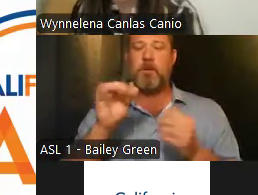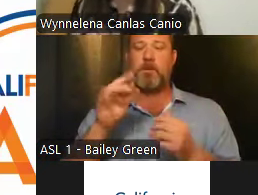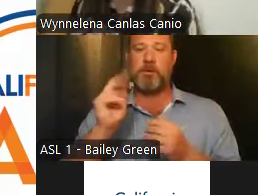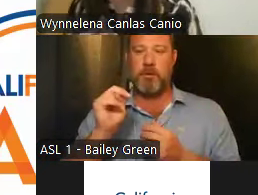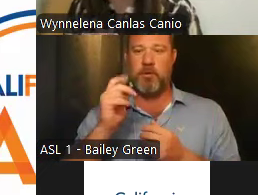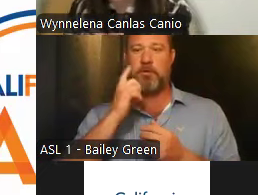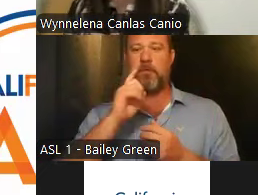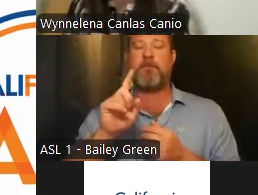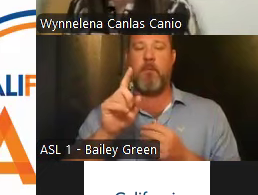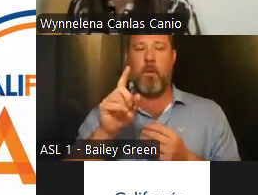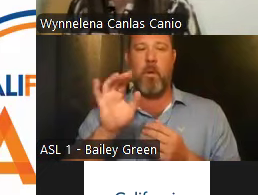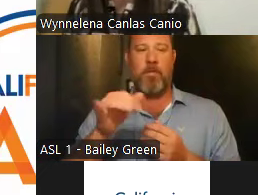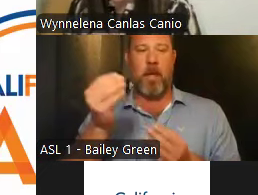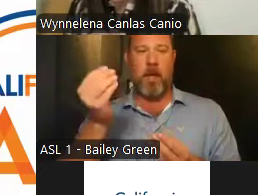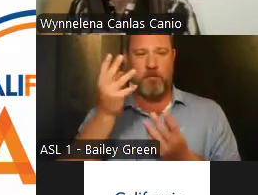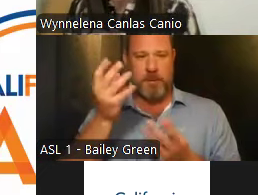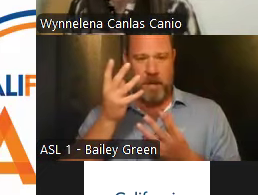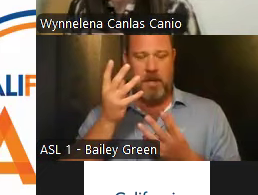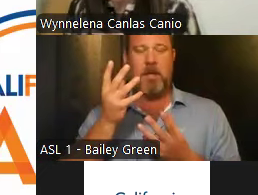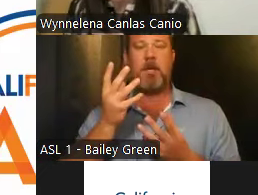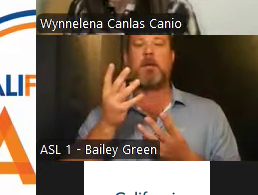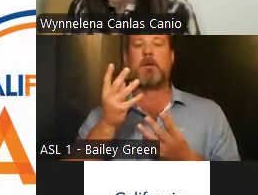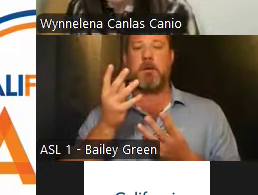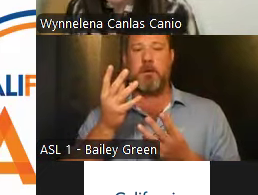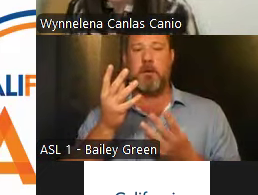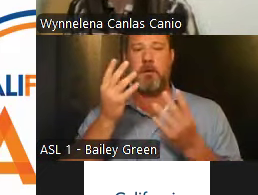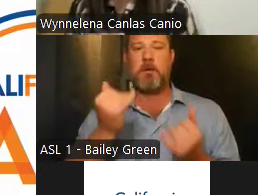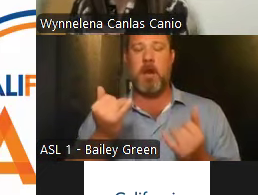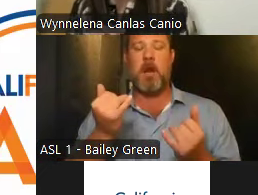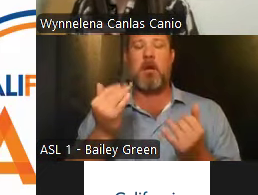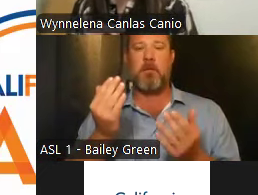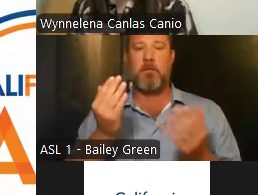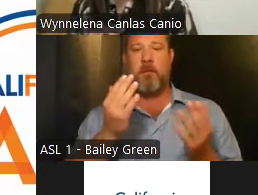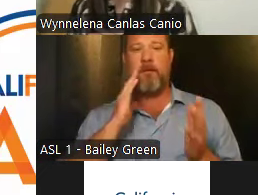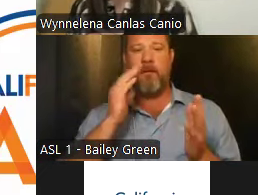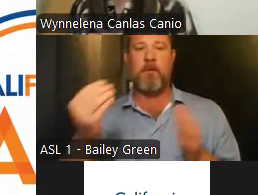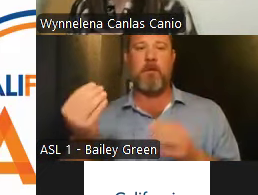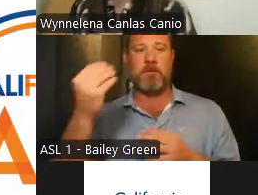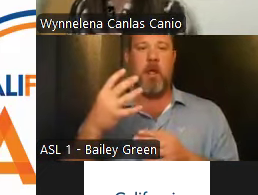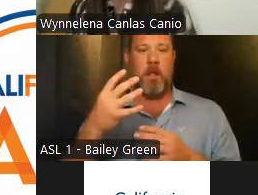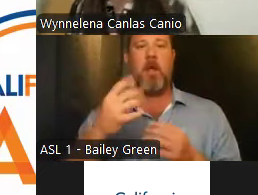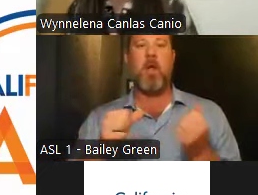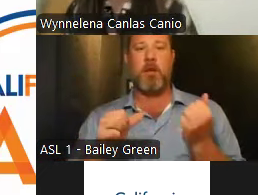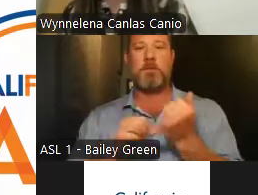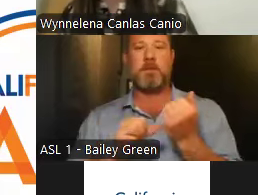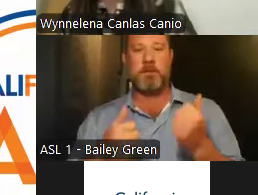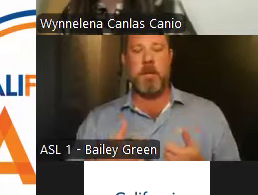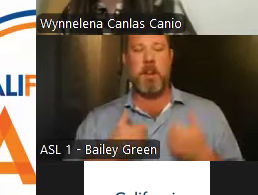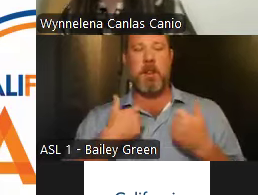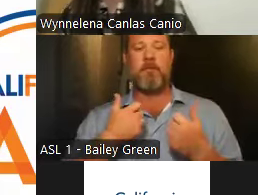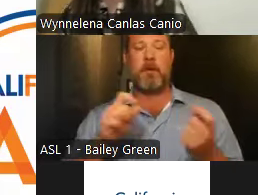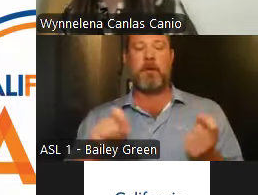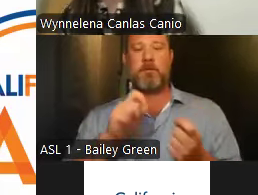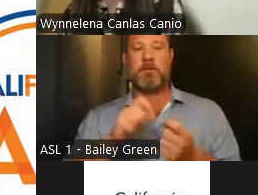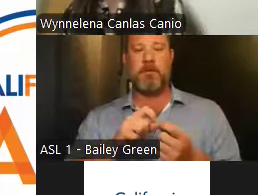for that update. So now we are pleased to bring a focused spotlight on assisted living,